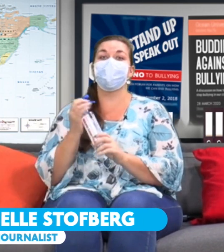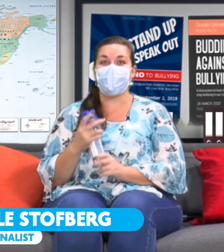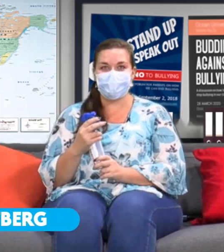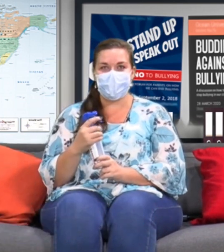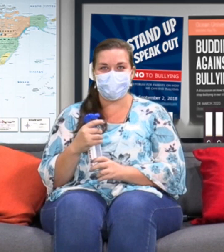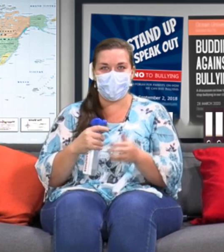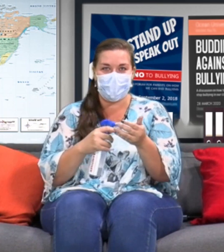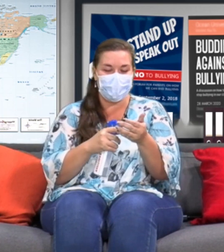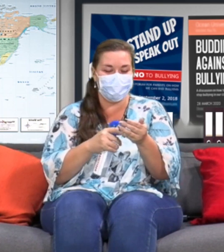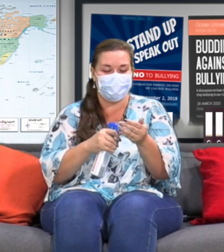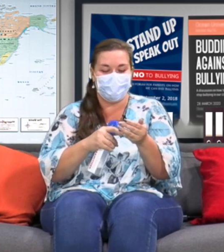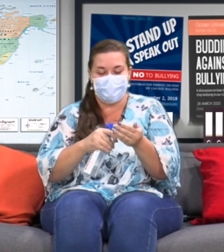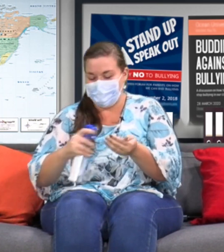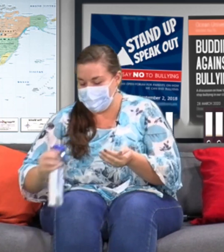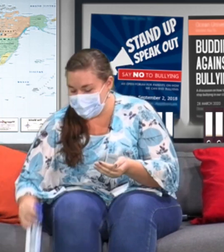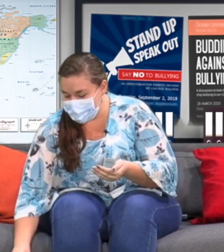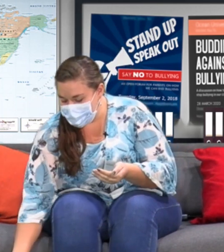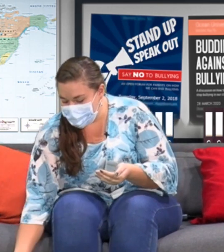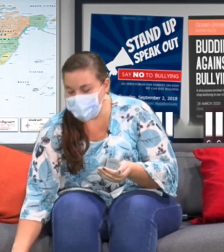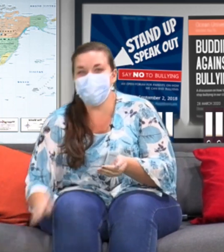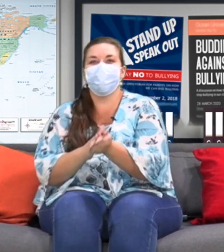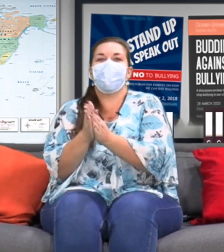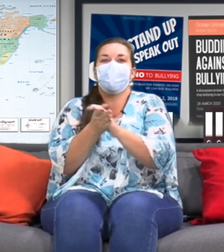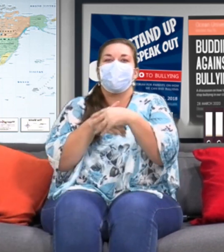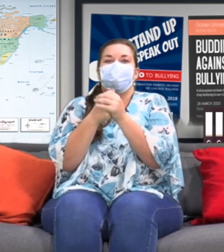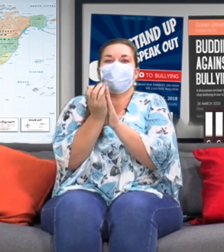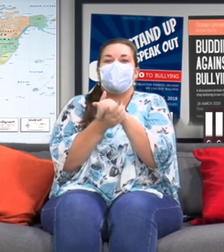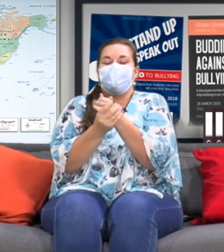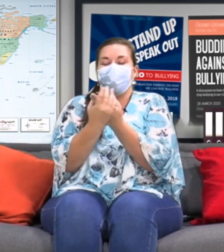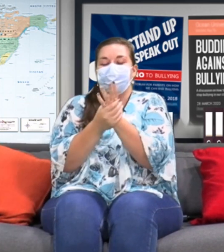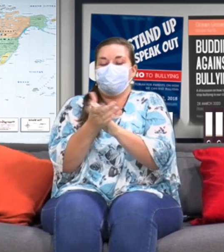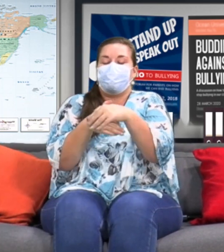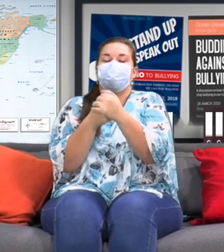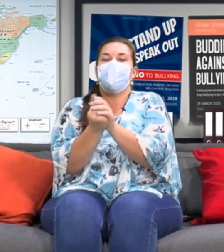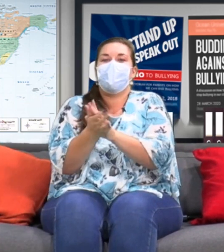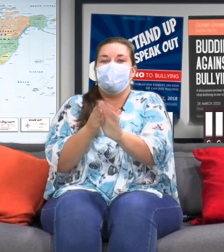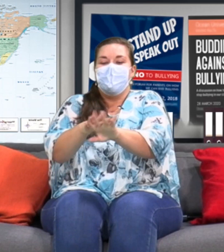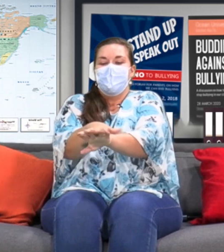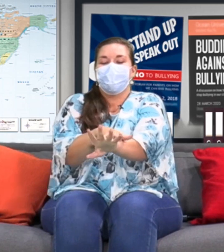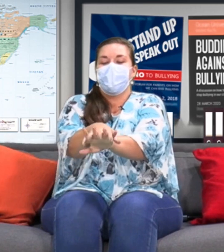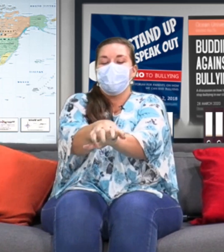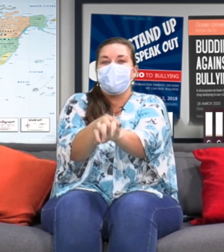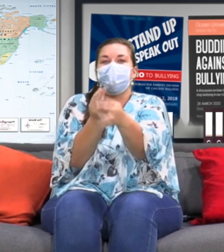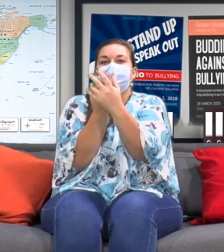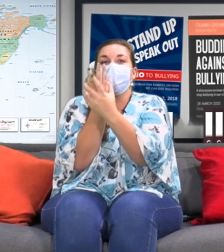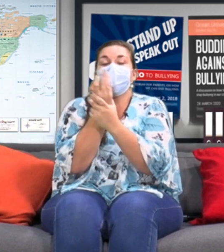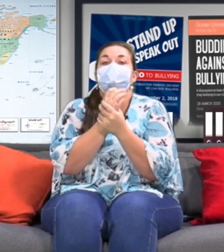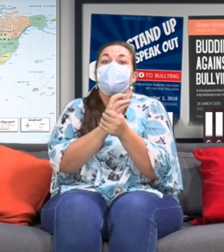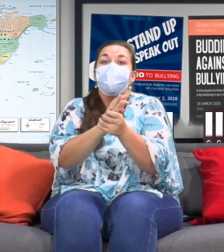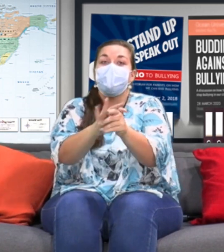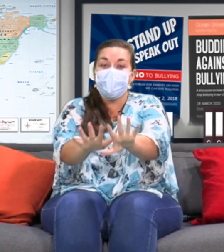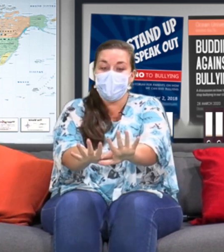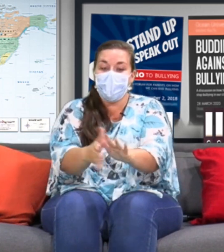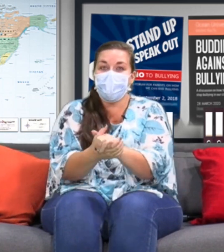always sanitize our hands. Don't you just love the sound of a sanitizer bottle spraying? So now we make sure the